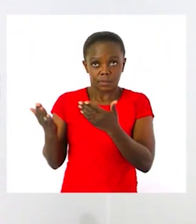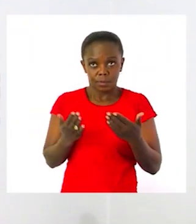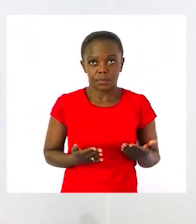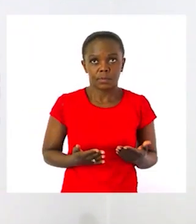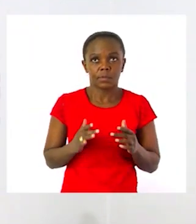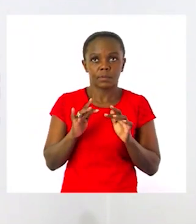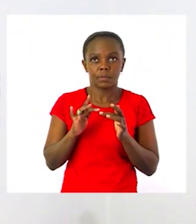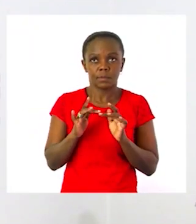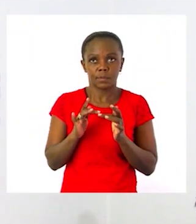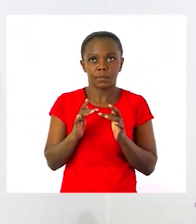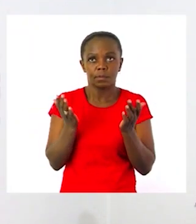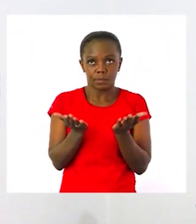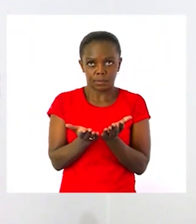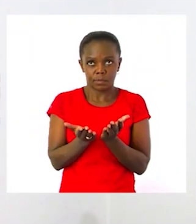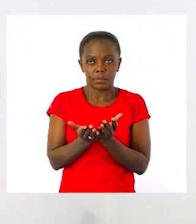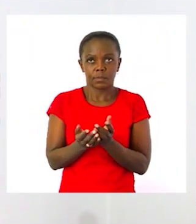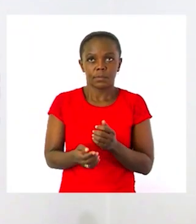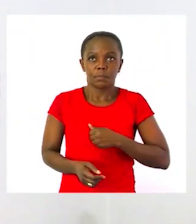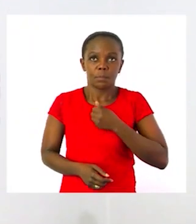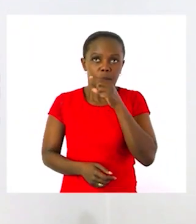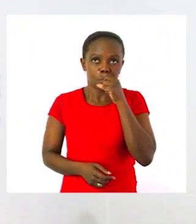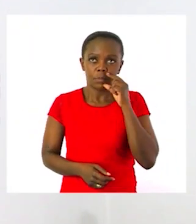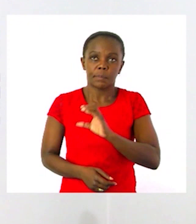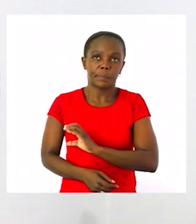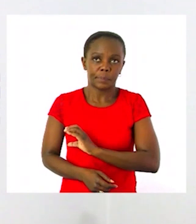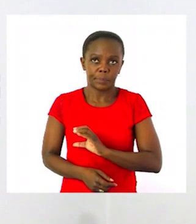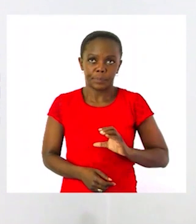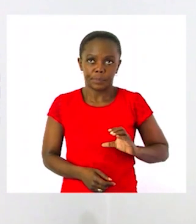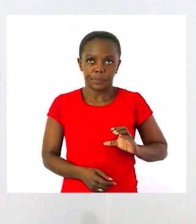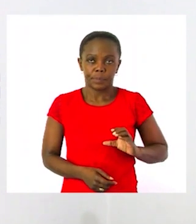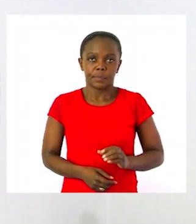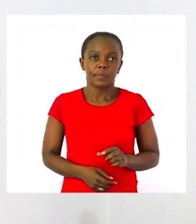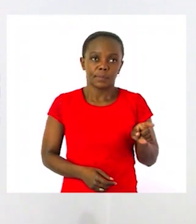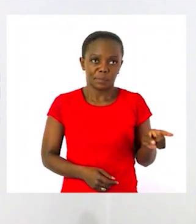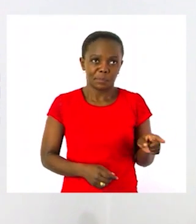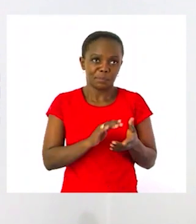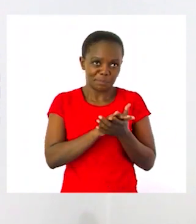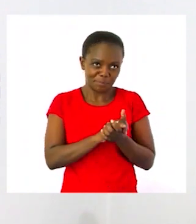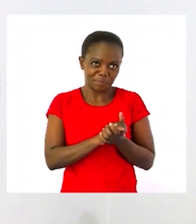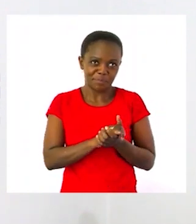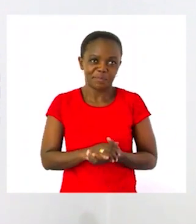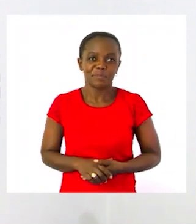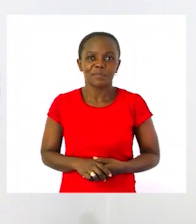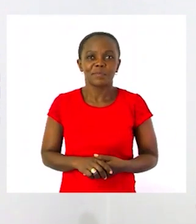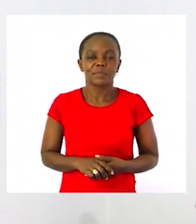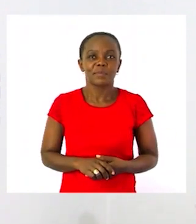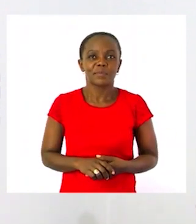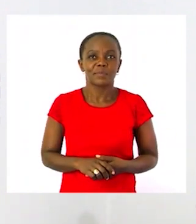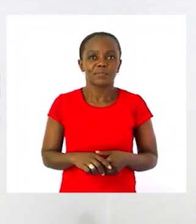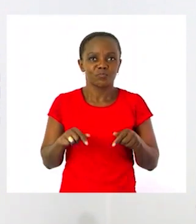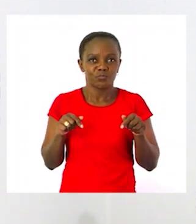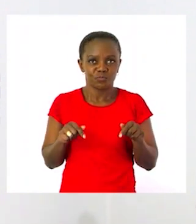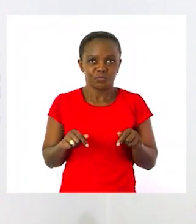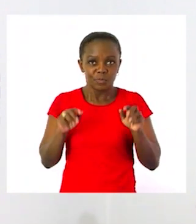Welcome to My Zone Online School. My name is Teacher Louisa and I have my friend here. The theme